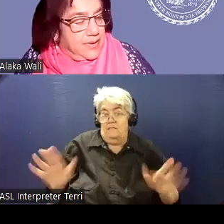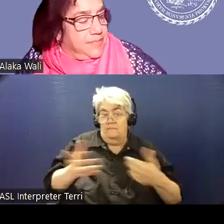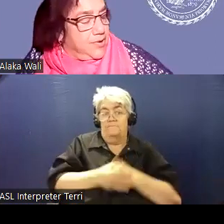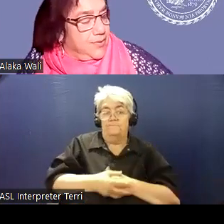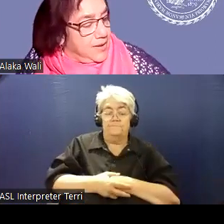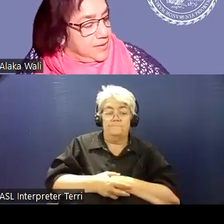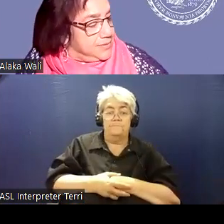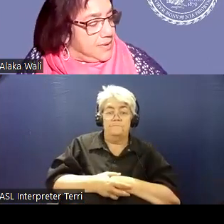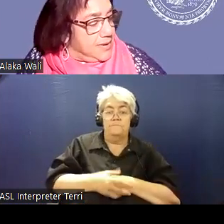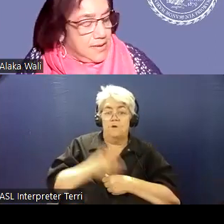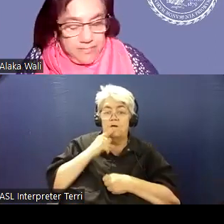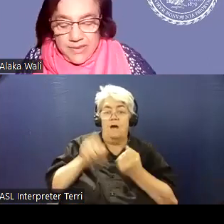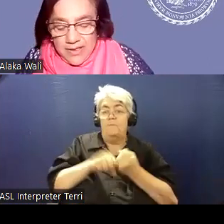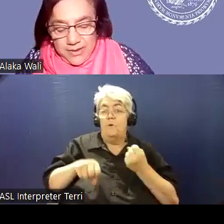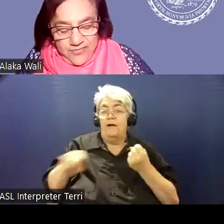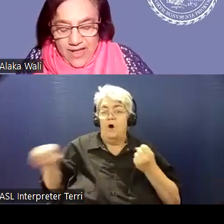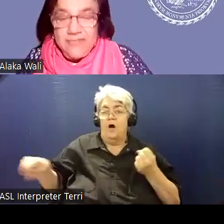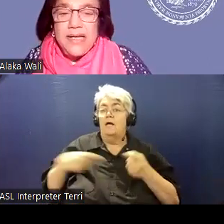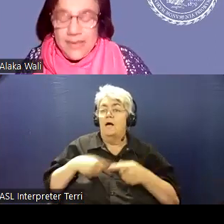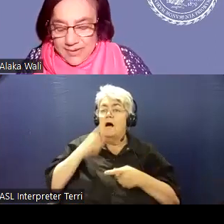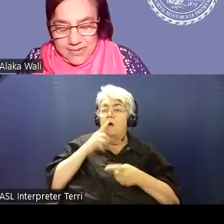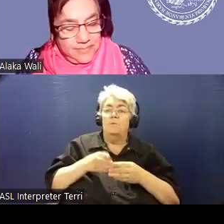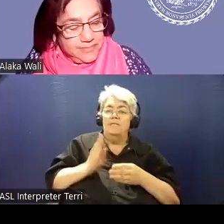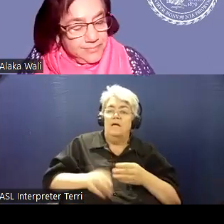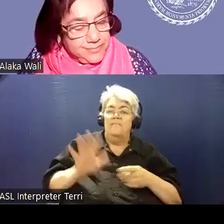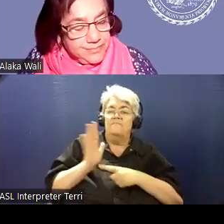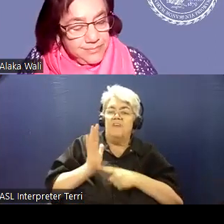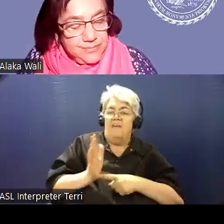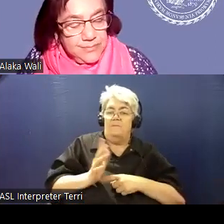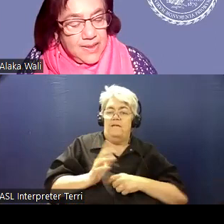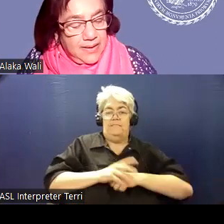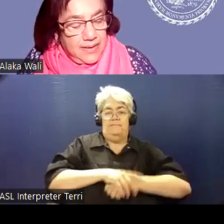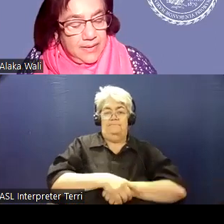I think I'm going on too long. I'll be done in 5 minutes.